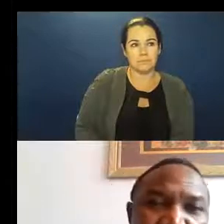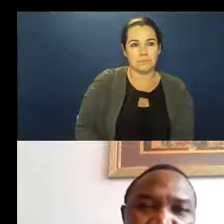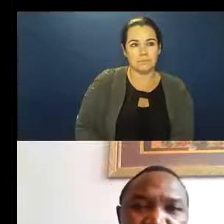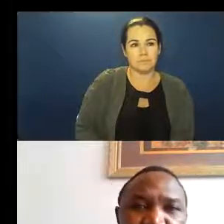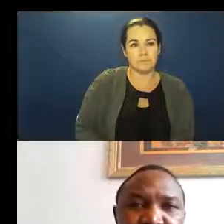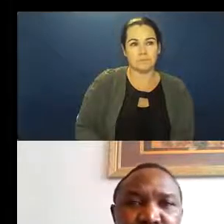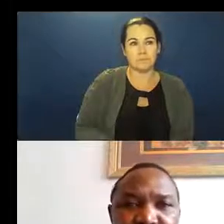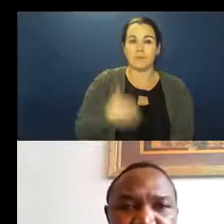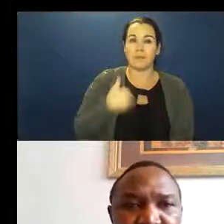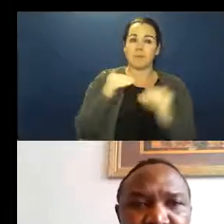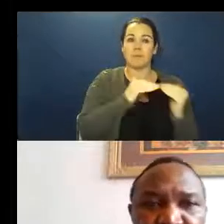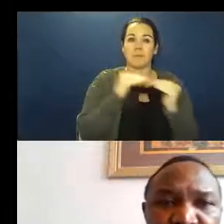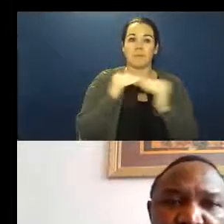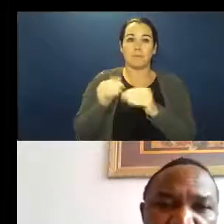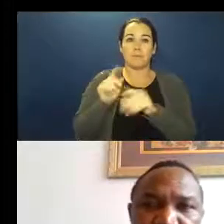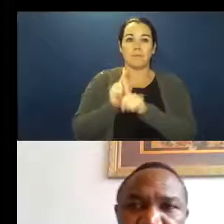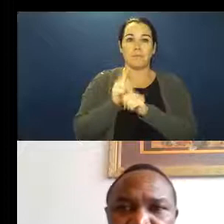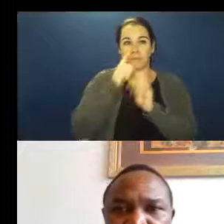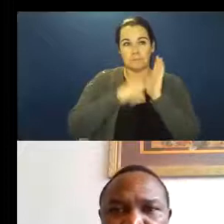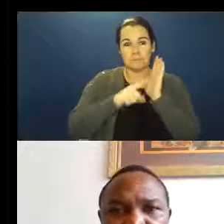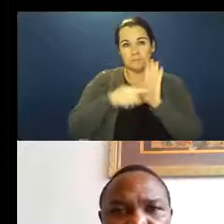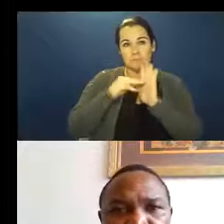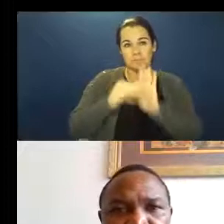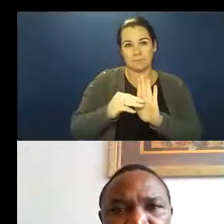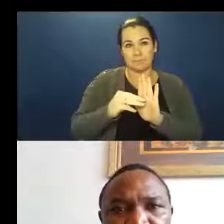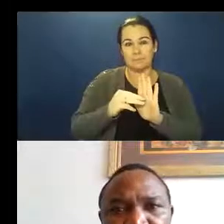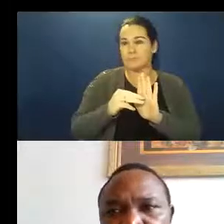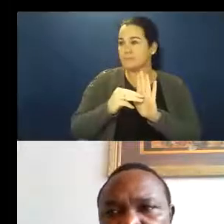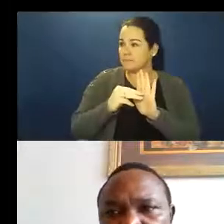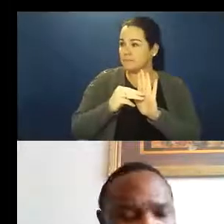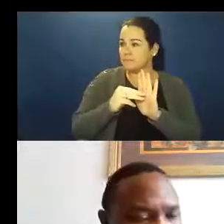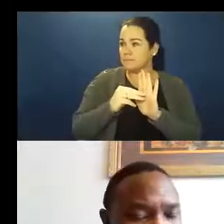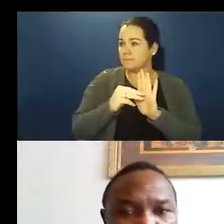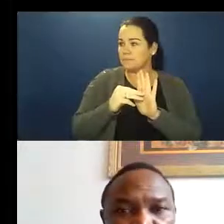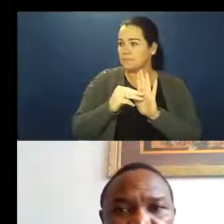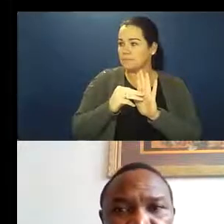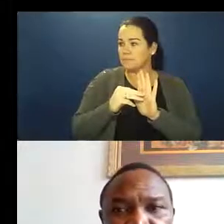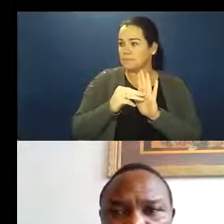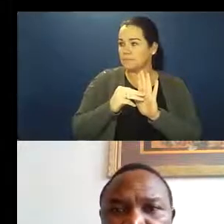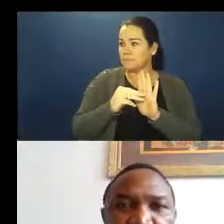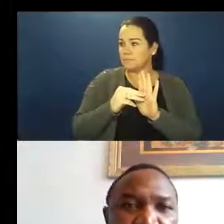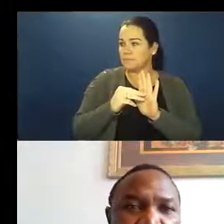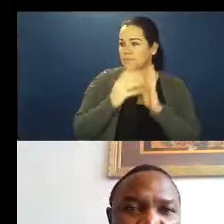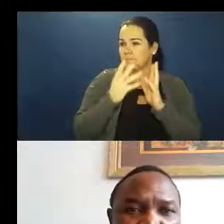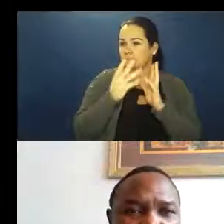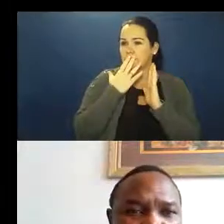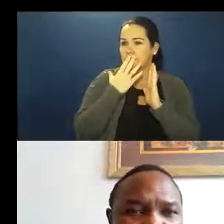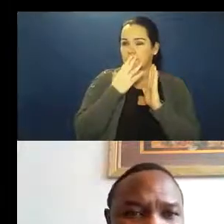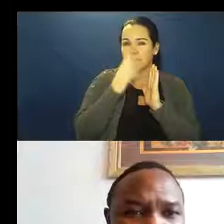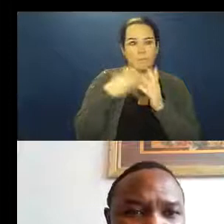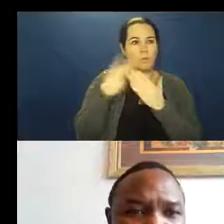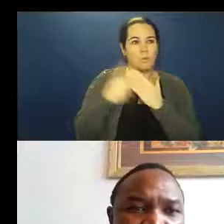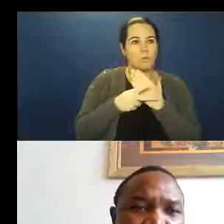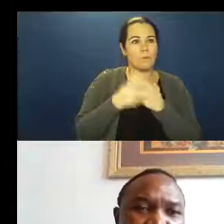peer-to-peer mentor research model, what we call a program 1A. Edward. Yes, thank you,